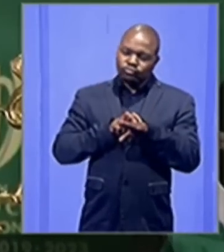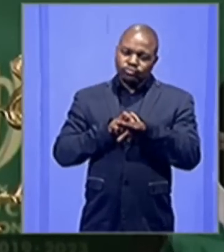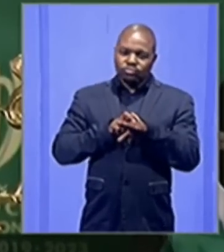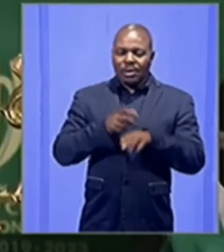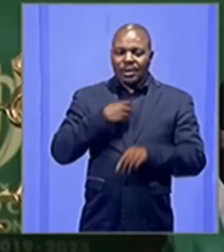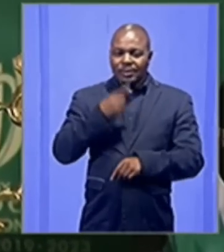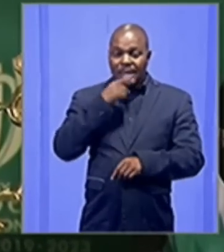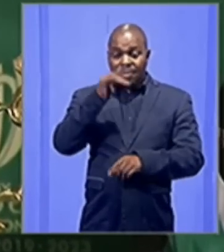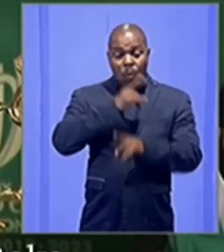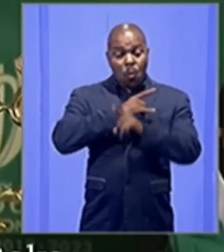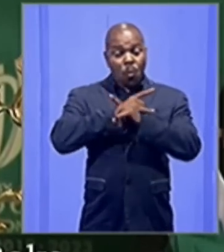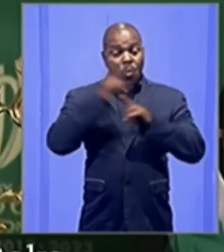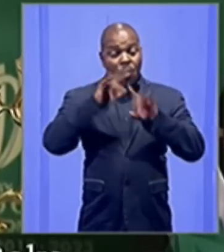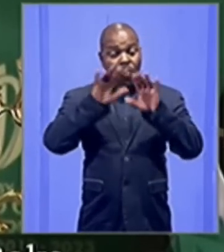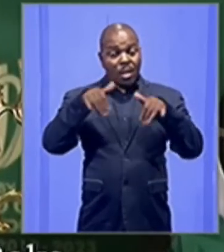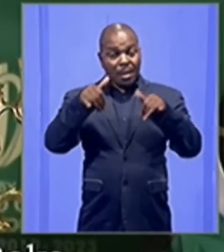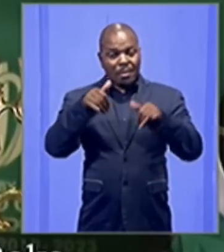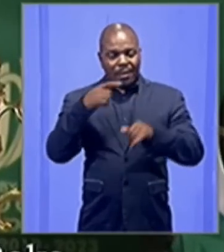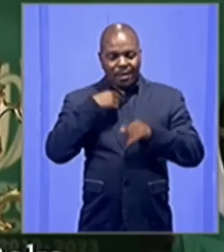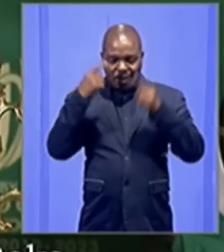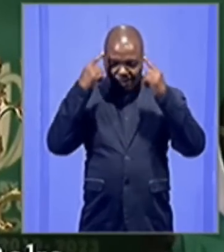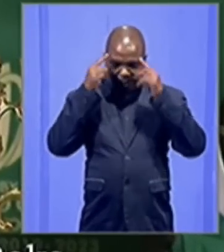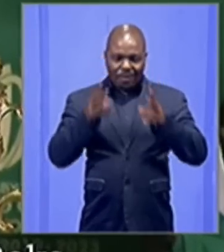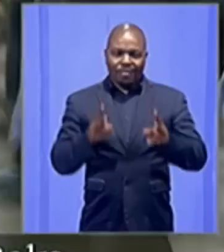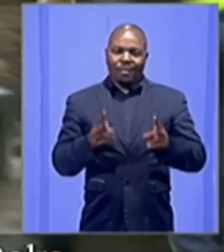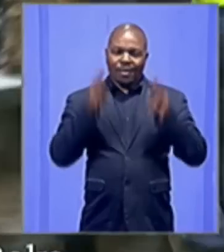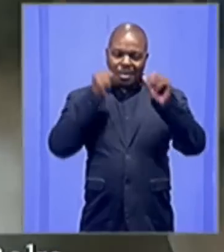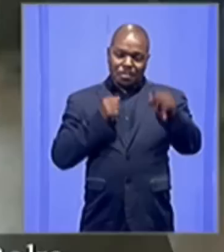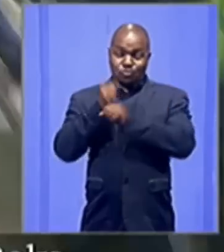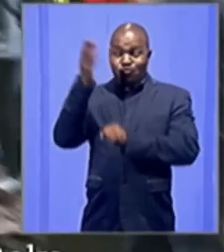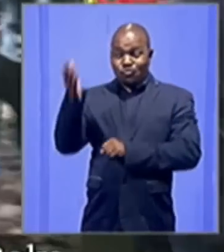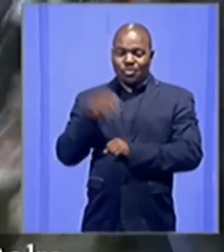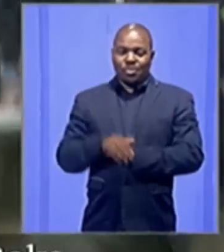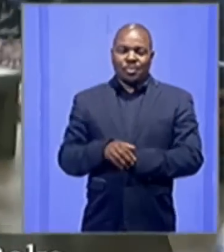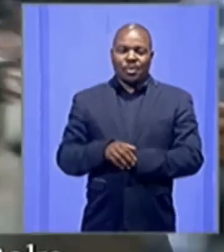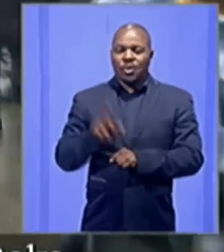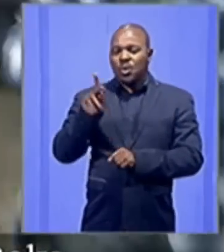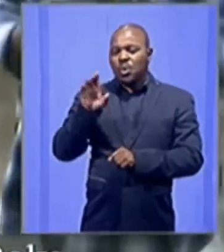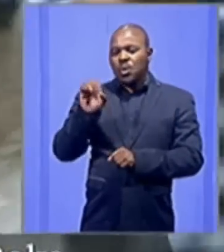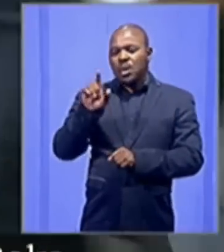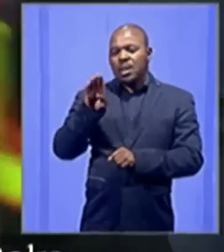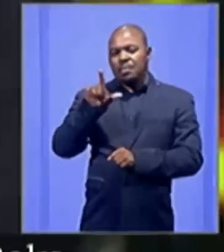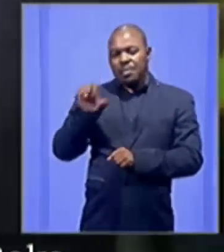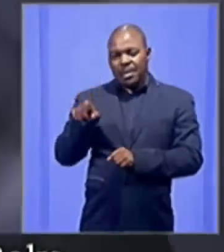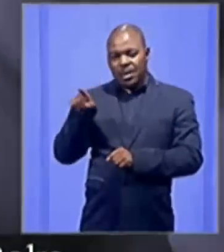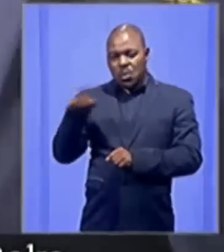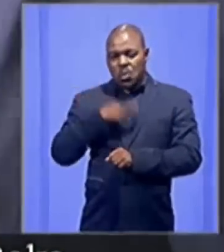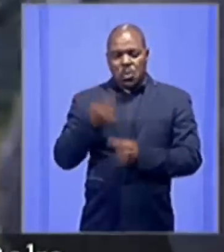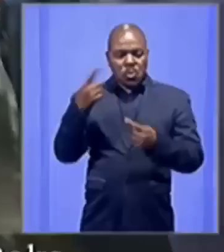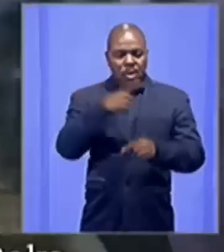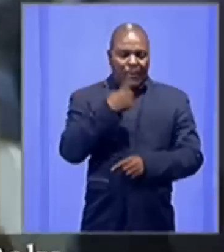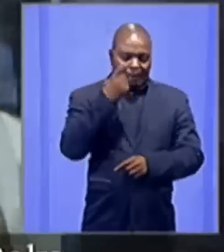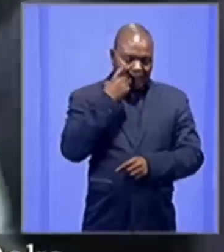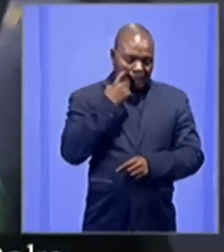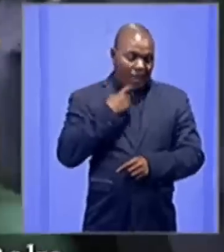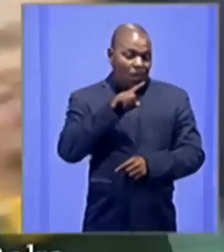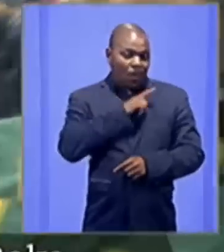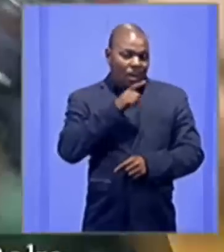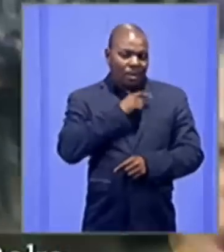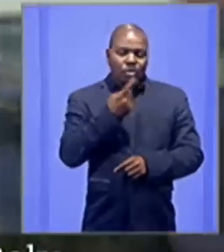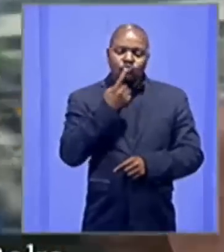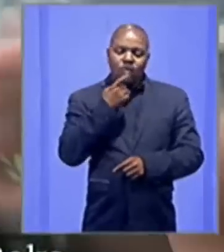said if we win the World Cup, I'll cut my hair the same as yours. Cheslin Colby yo a ilego a tlala ka meokgo morago ga go hwetša karata